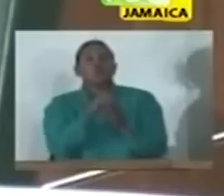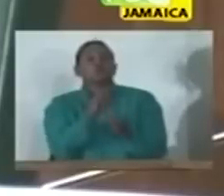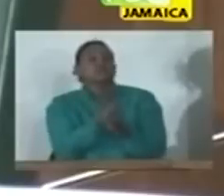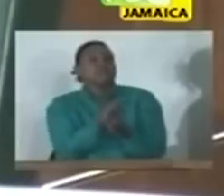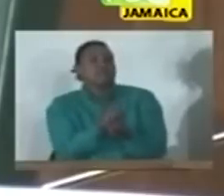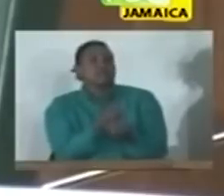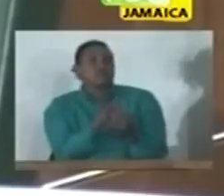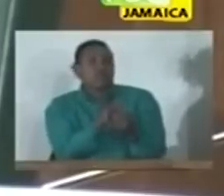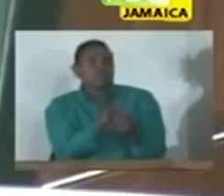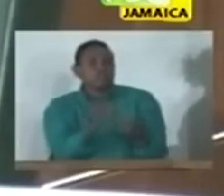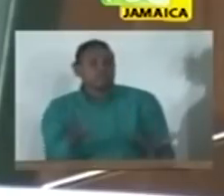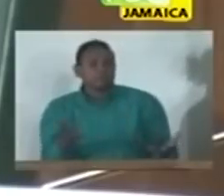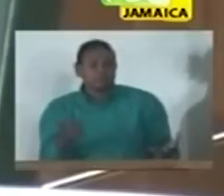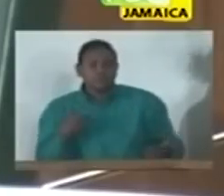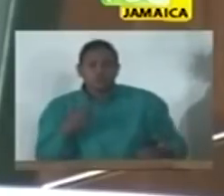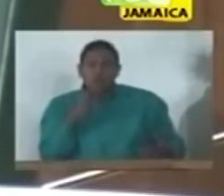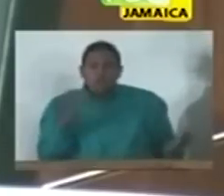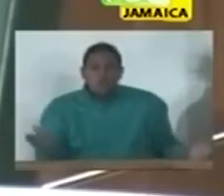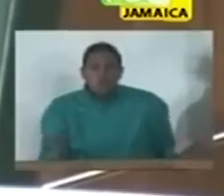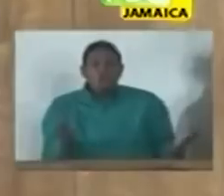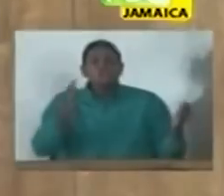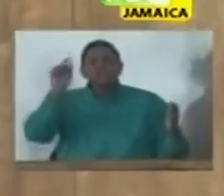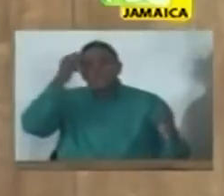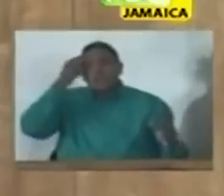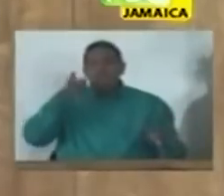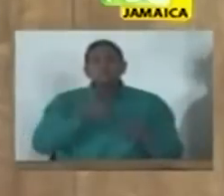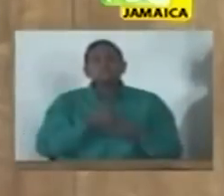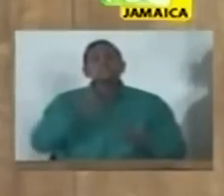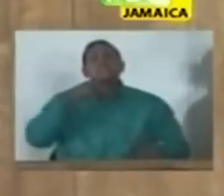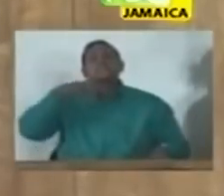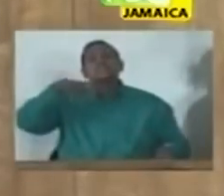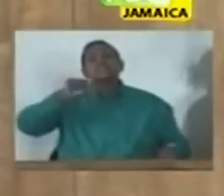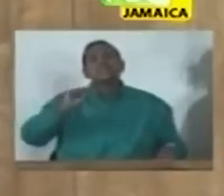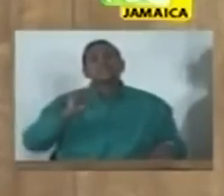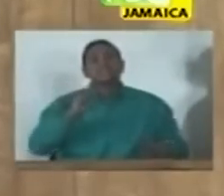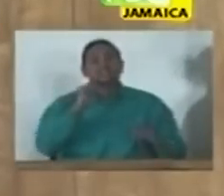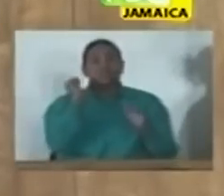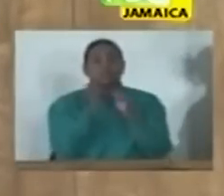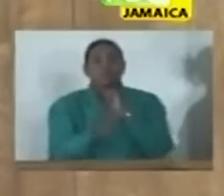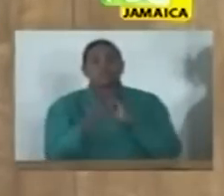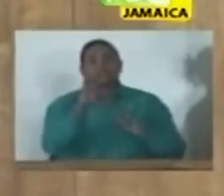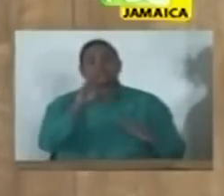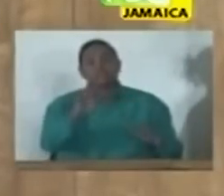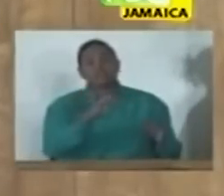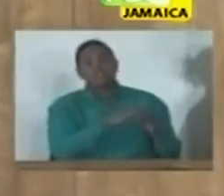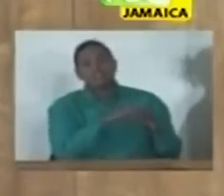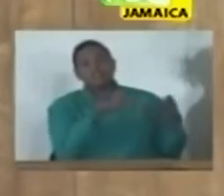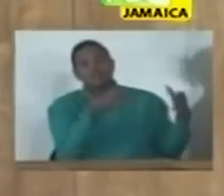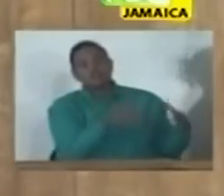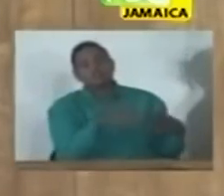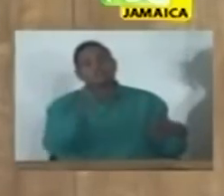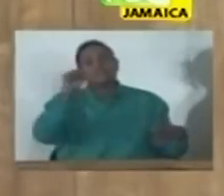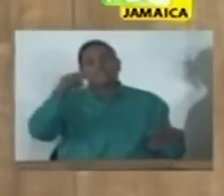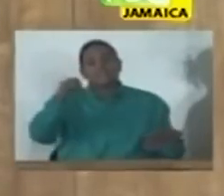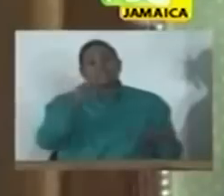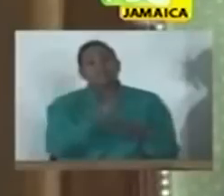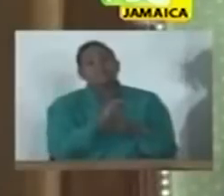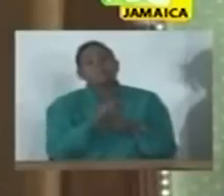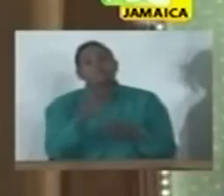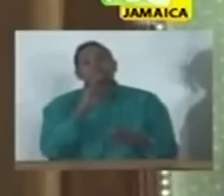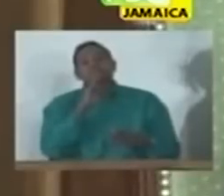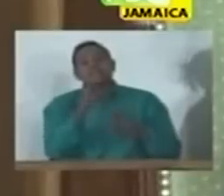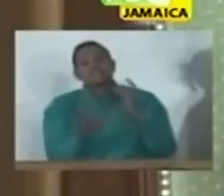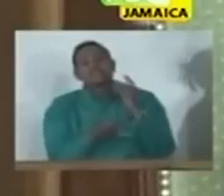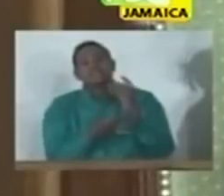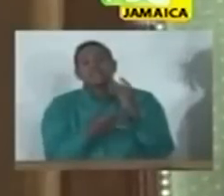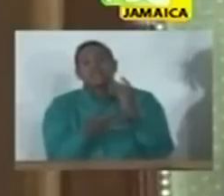So I'd urge the government, yes, it has passed the 63. Yes, the minister says this is a technical